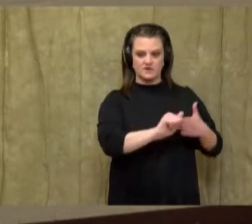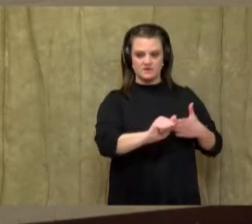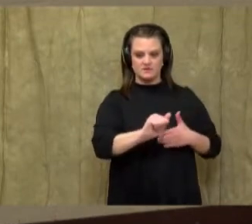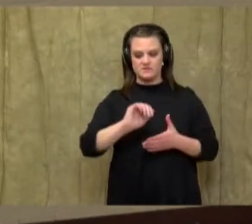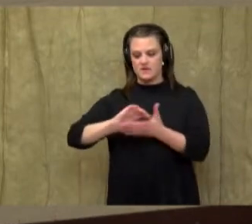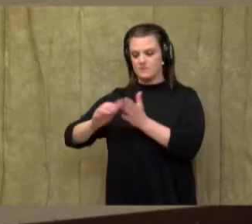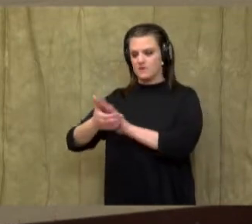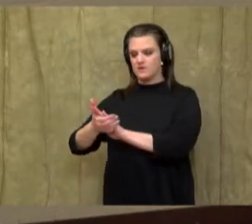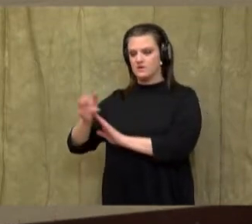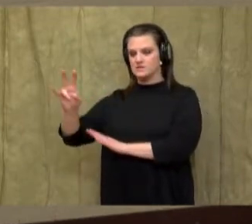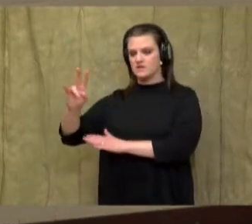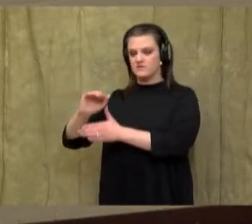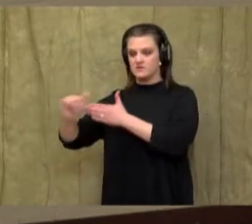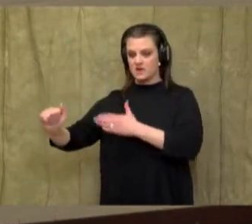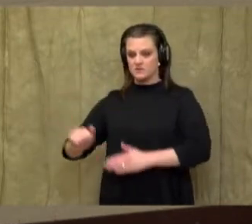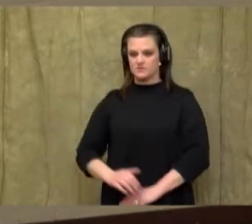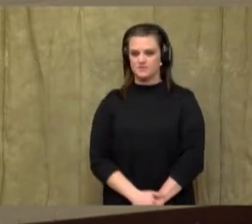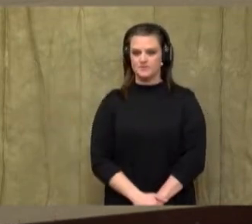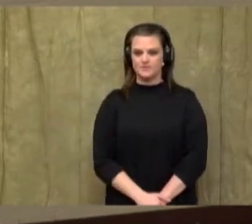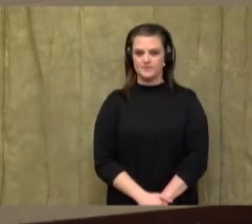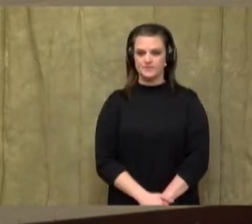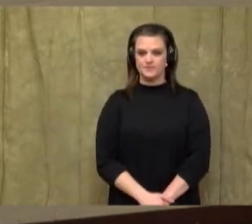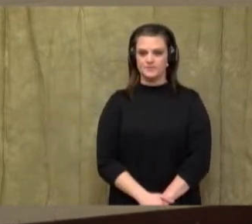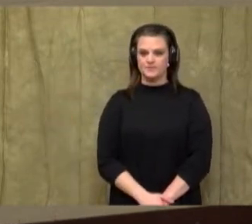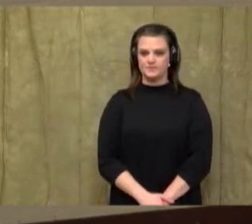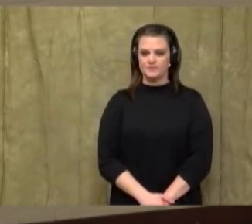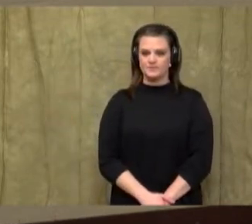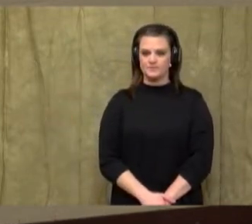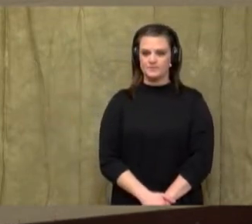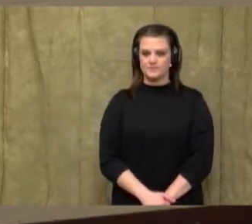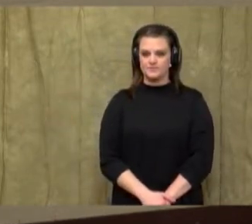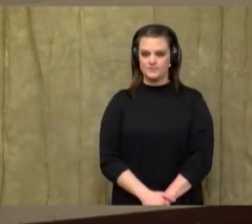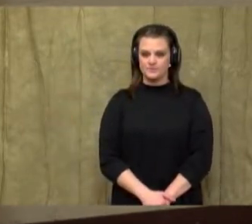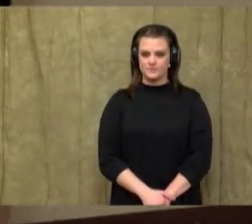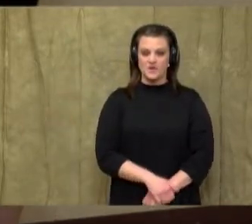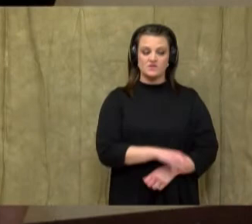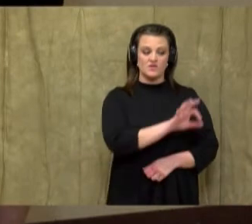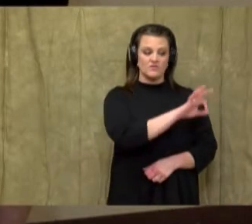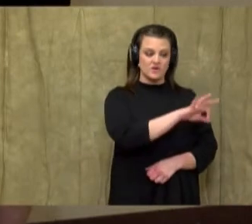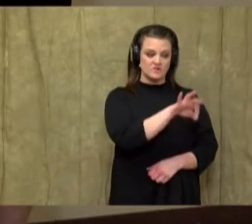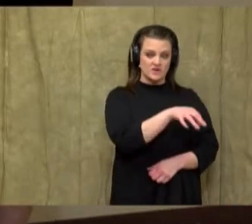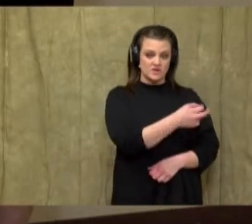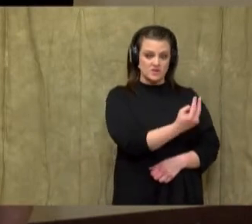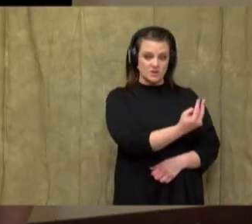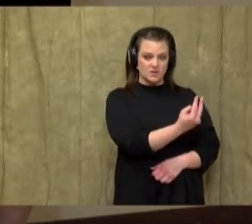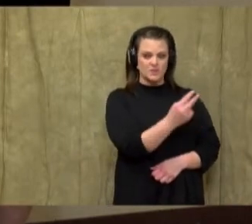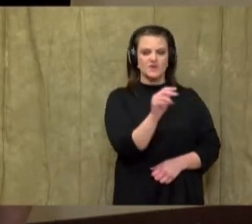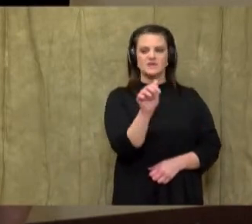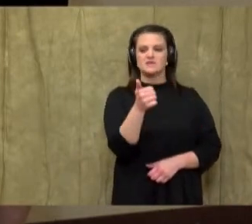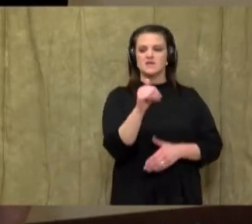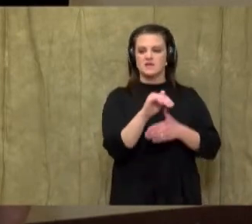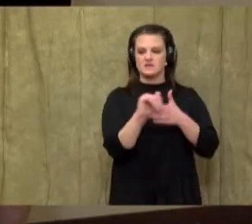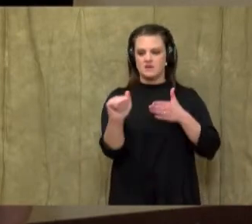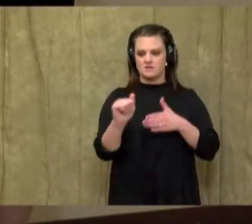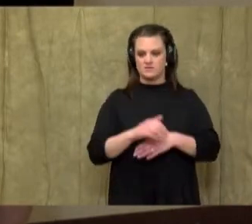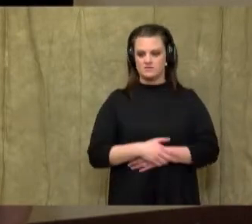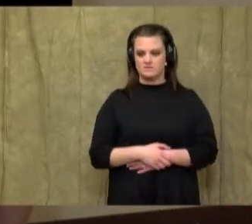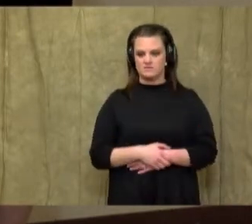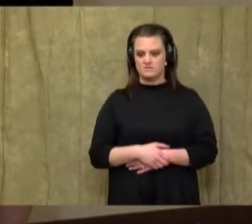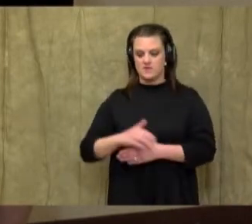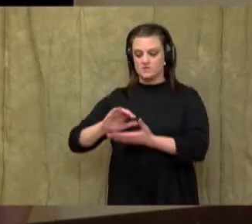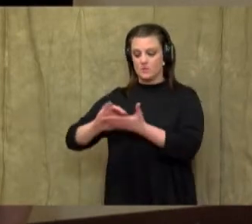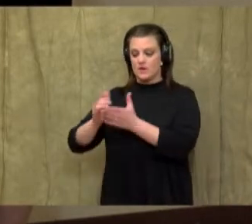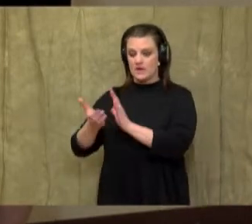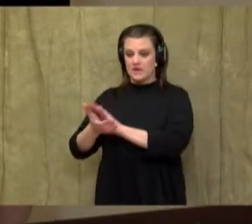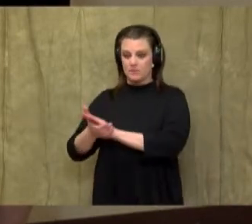2 items of French fries would be $10. Can you tell me what 2 orders of